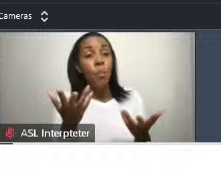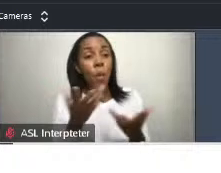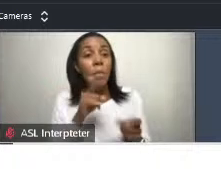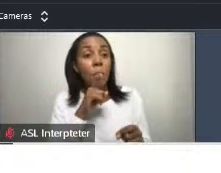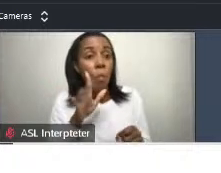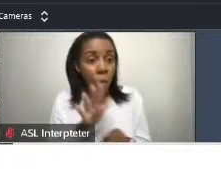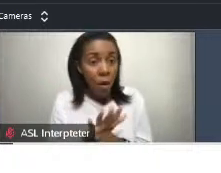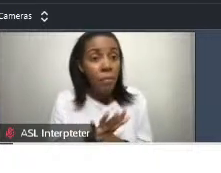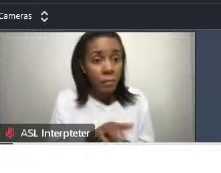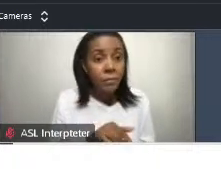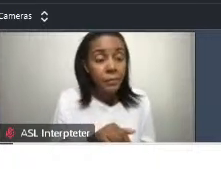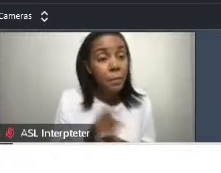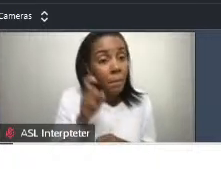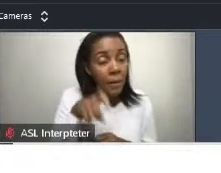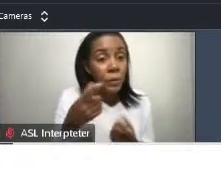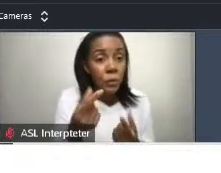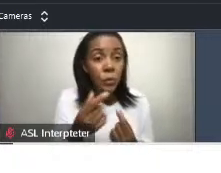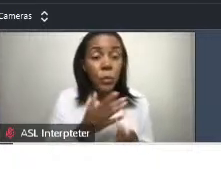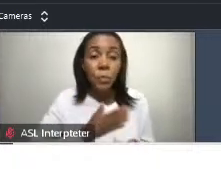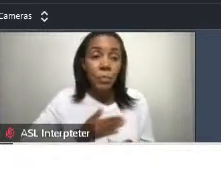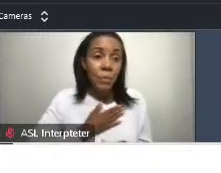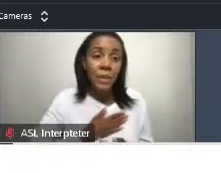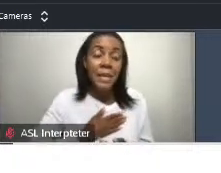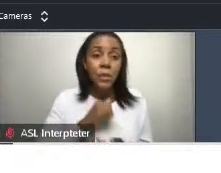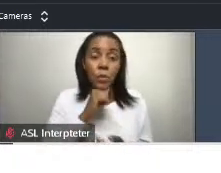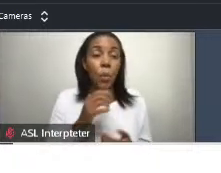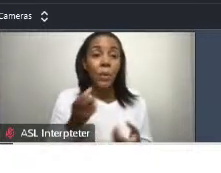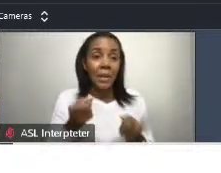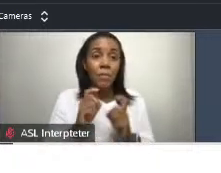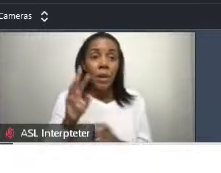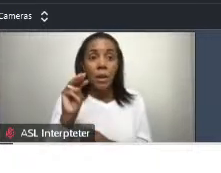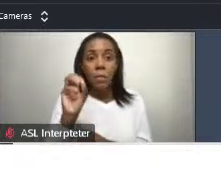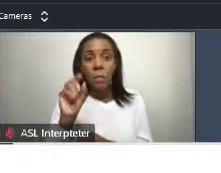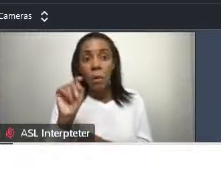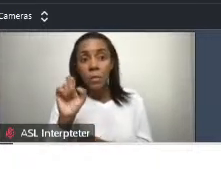like the last person, you know, please don't give me a Motel 4.